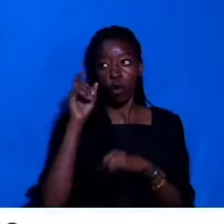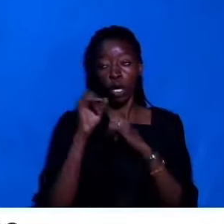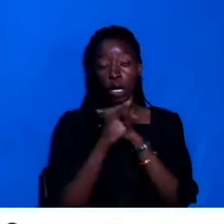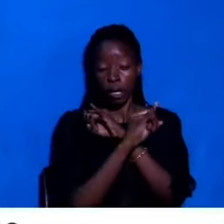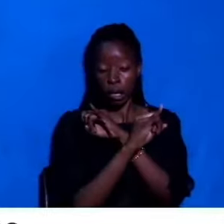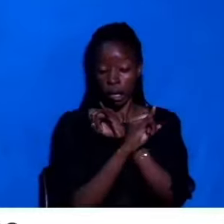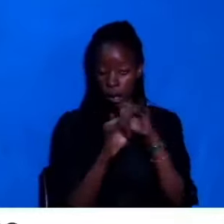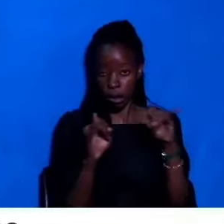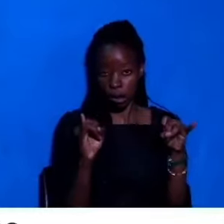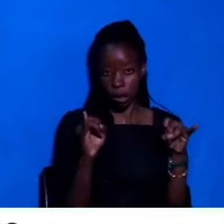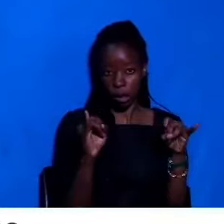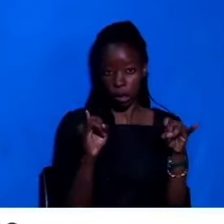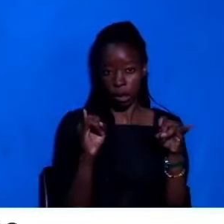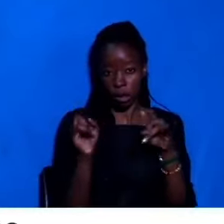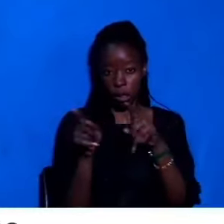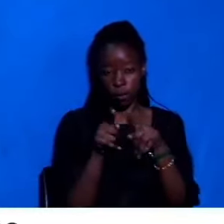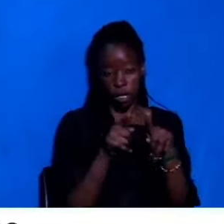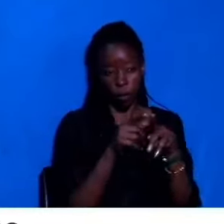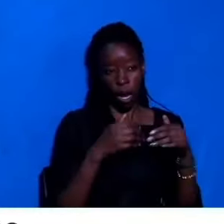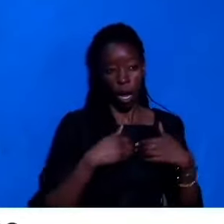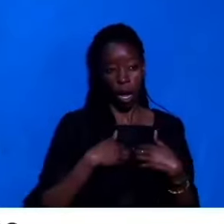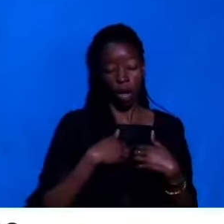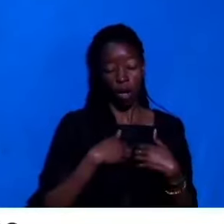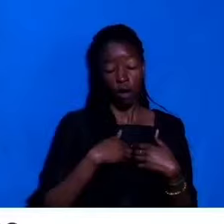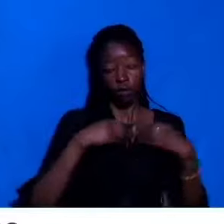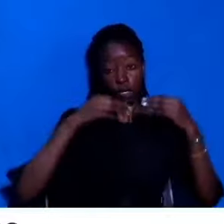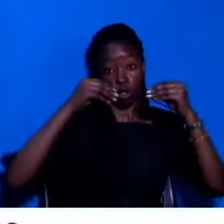it also has salt for restoration